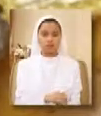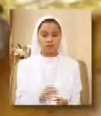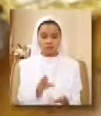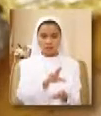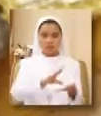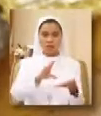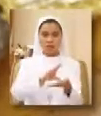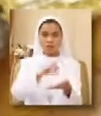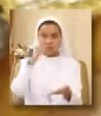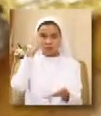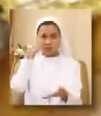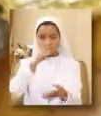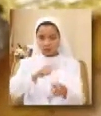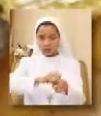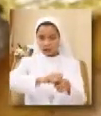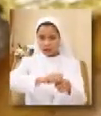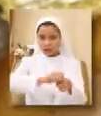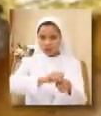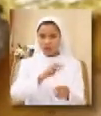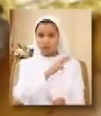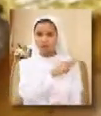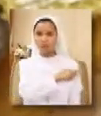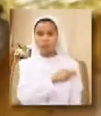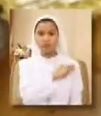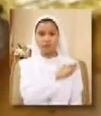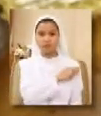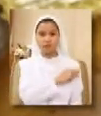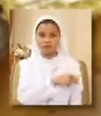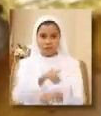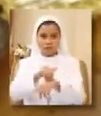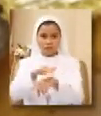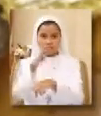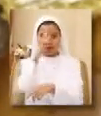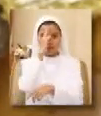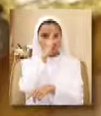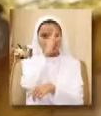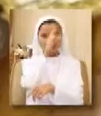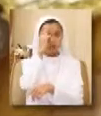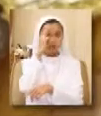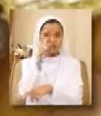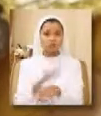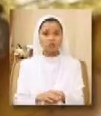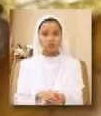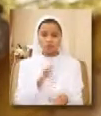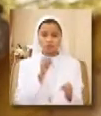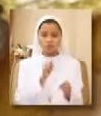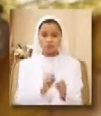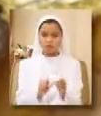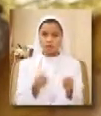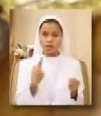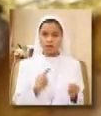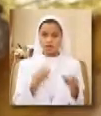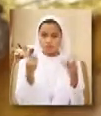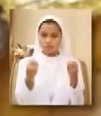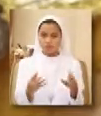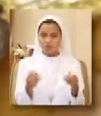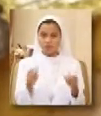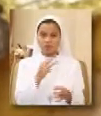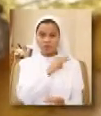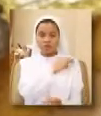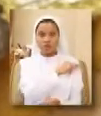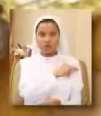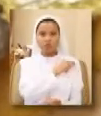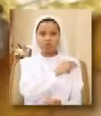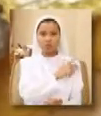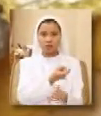for training missionaries, ay, doon din. Doon din pinadadala, no? At marami. Kaya marami tayong mga misyonero nang galing na doon. But you know, kasi